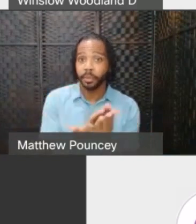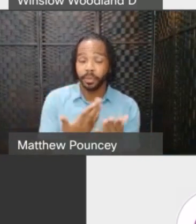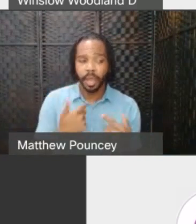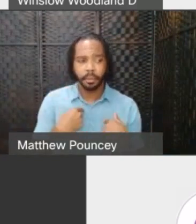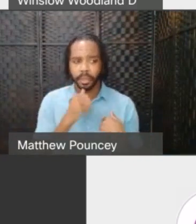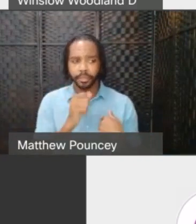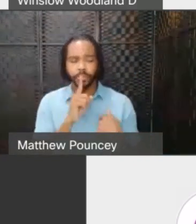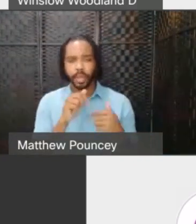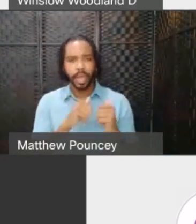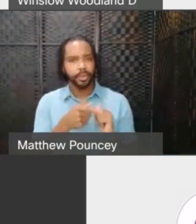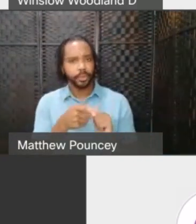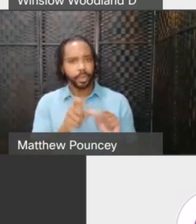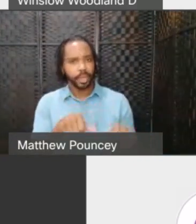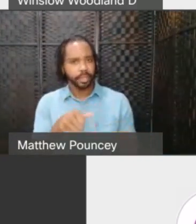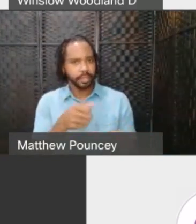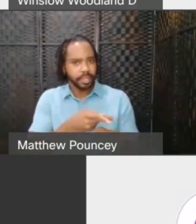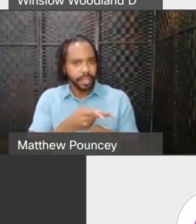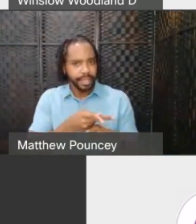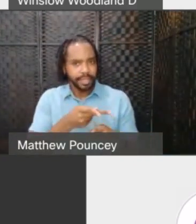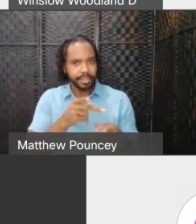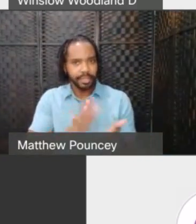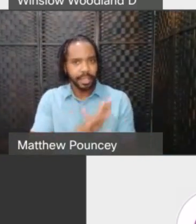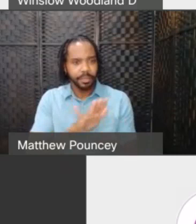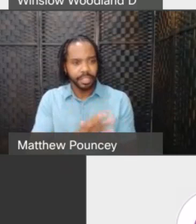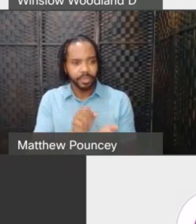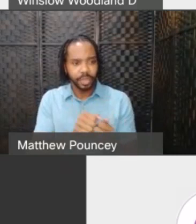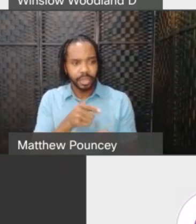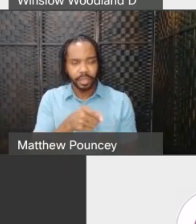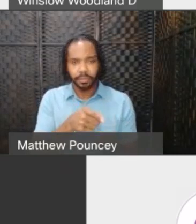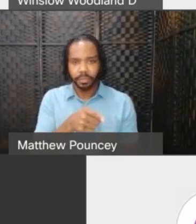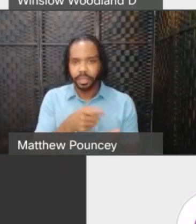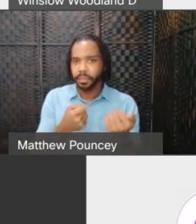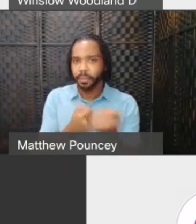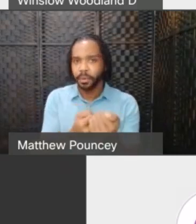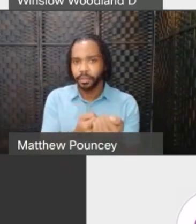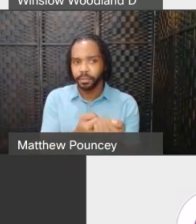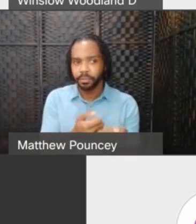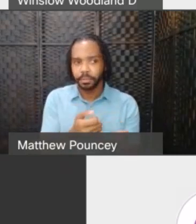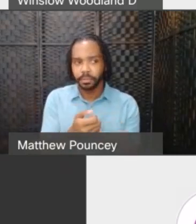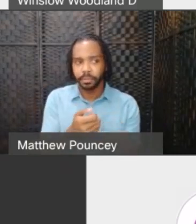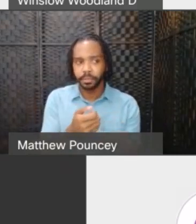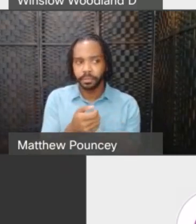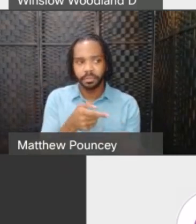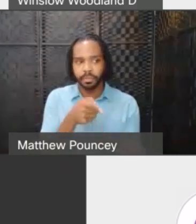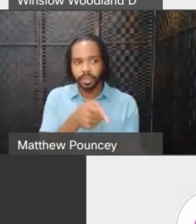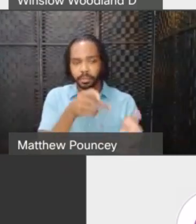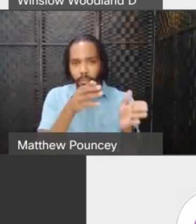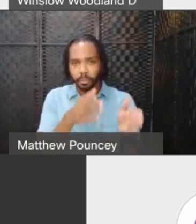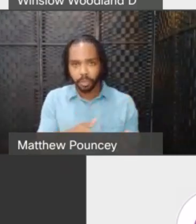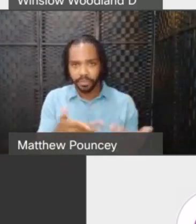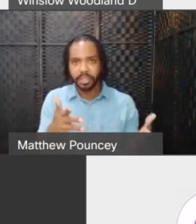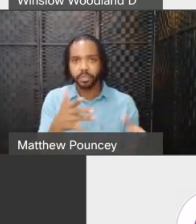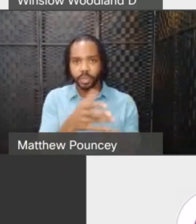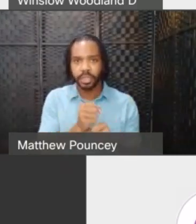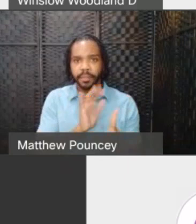can maintain documentation to support that that person has received